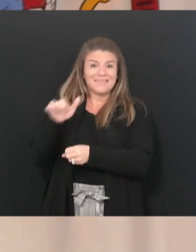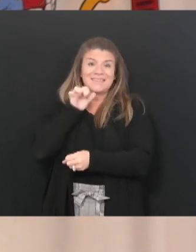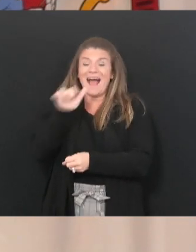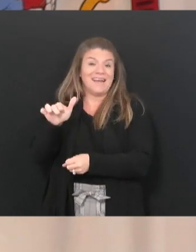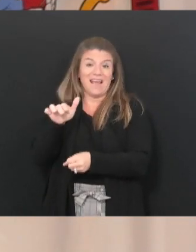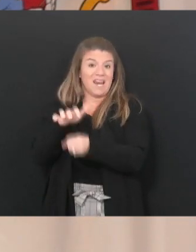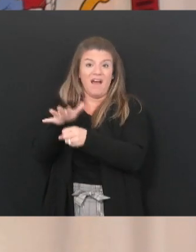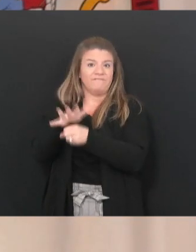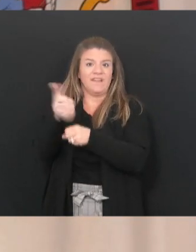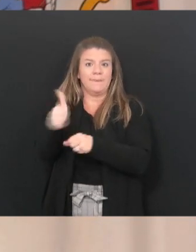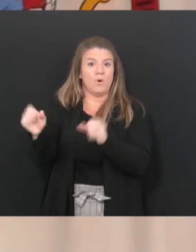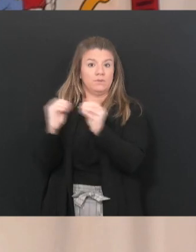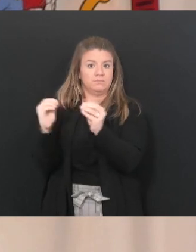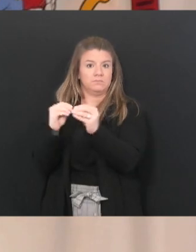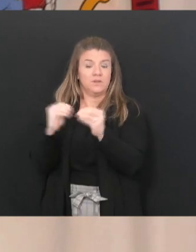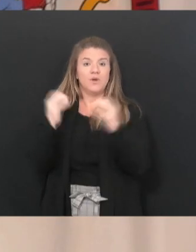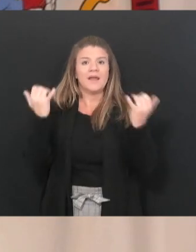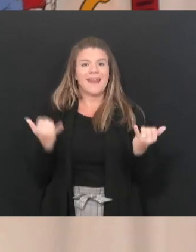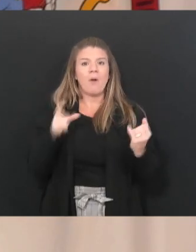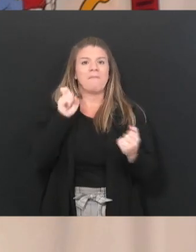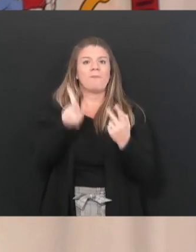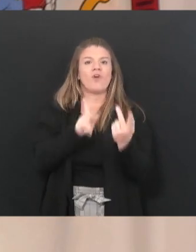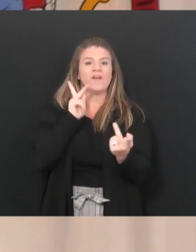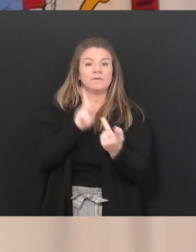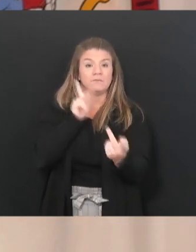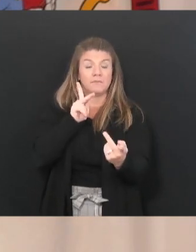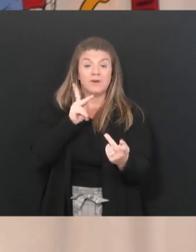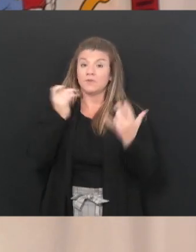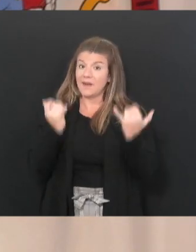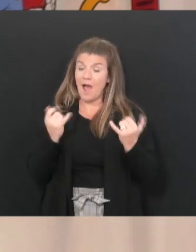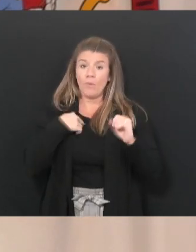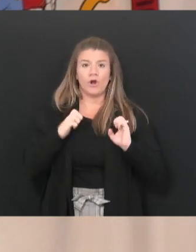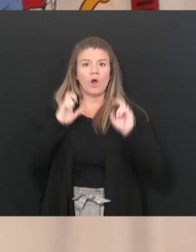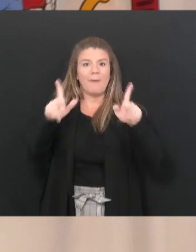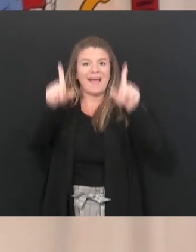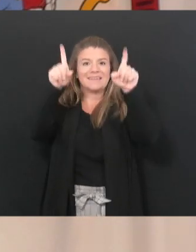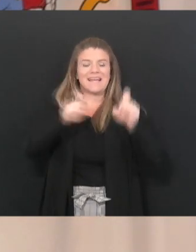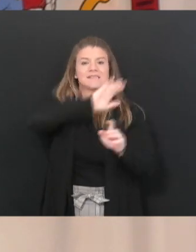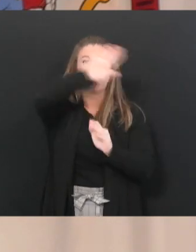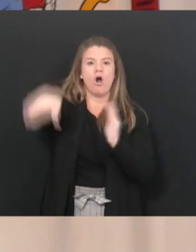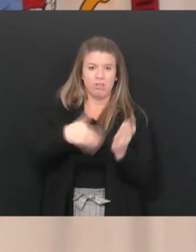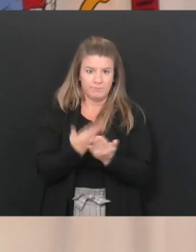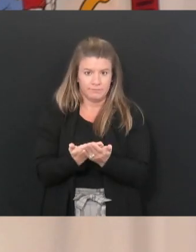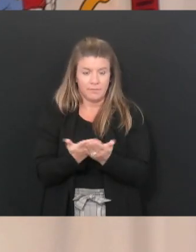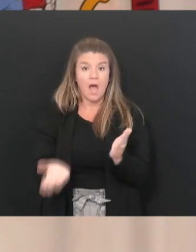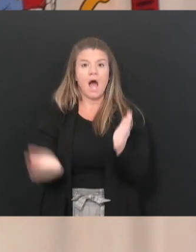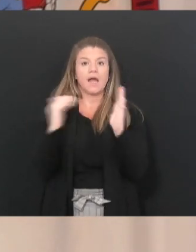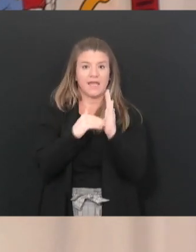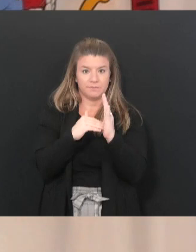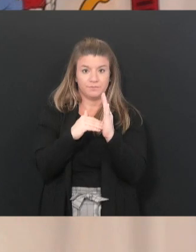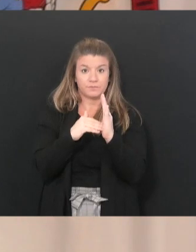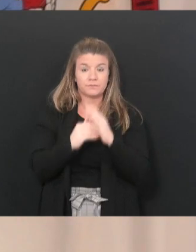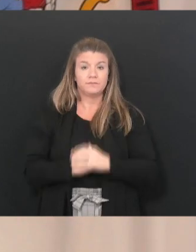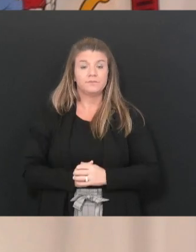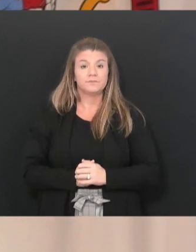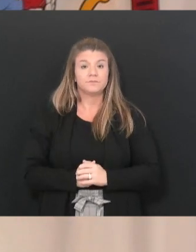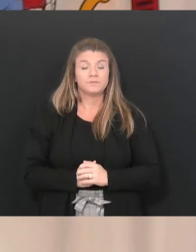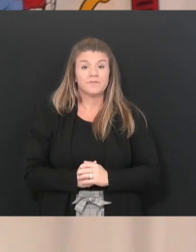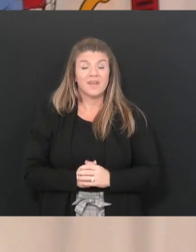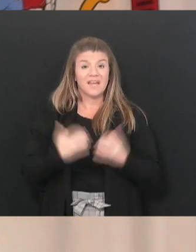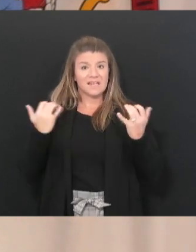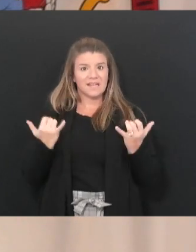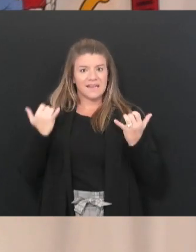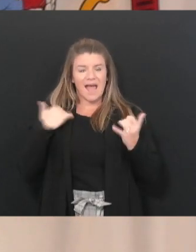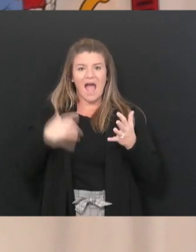needs to be perfect. And so we're going to go back and retest everybody. Now, I don't have a lot